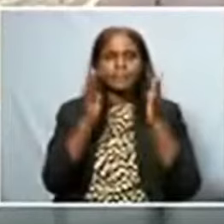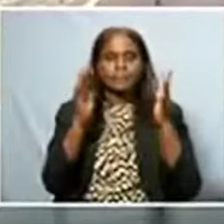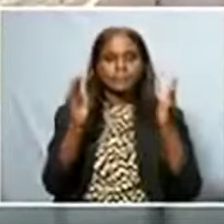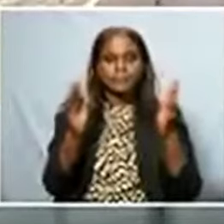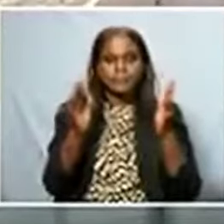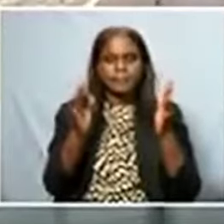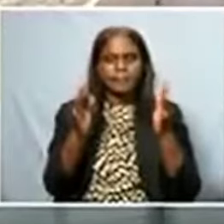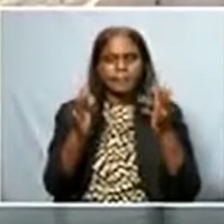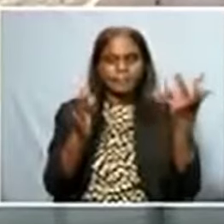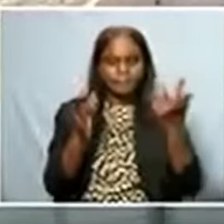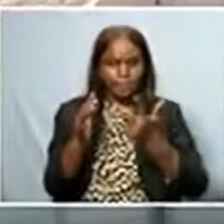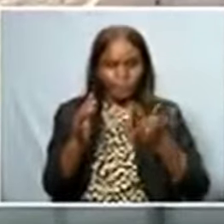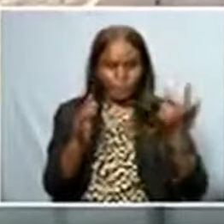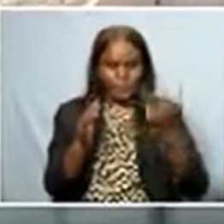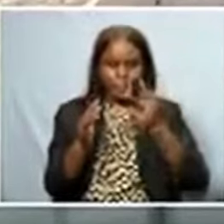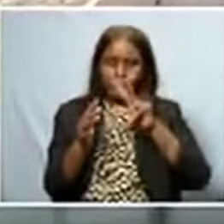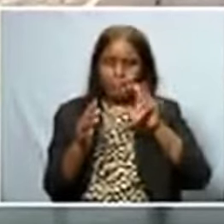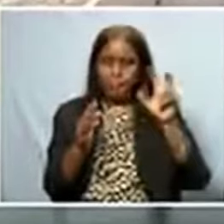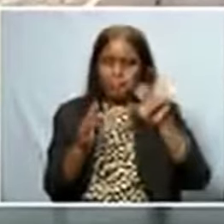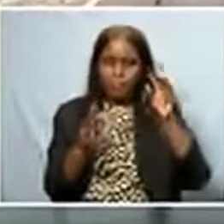of the